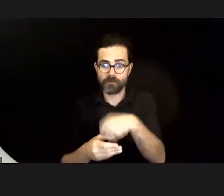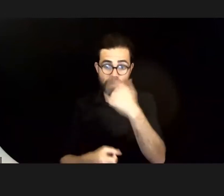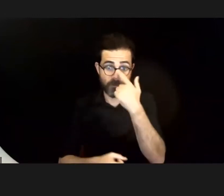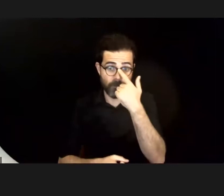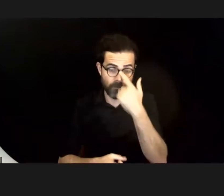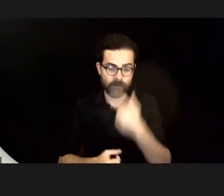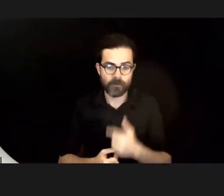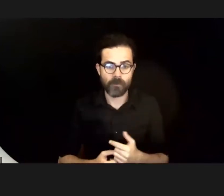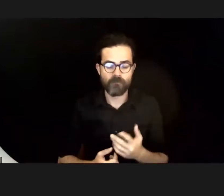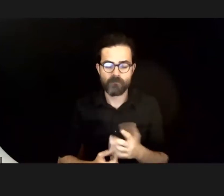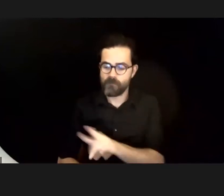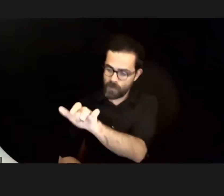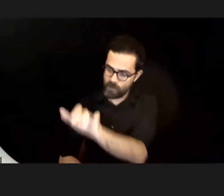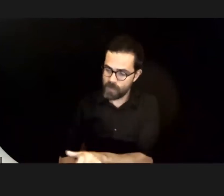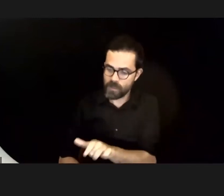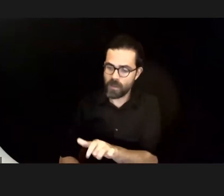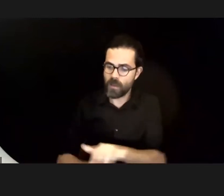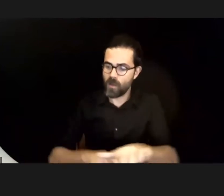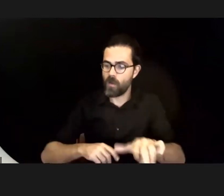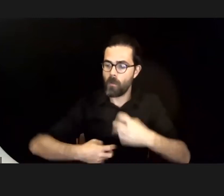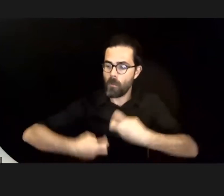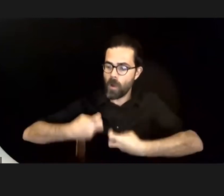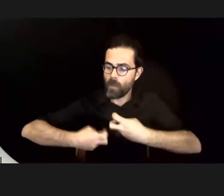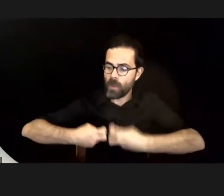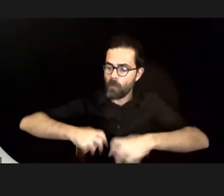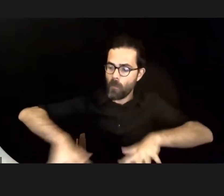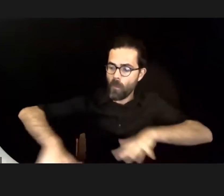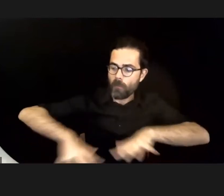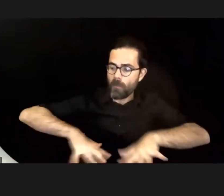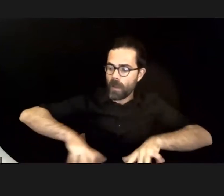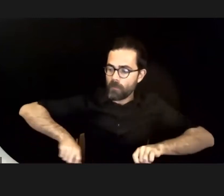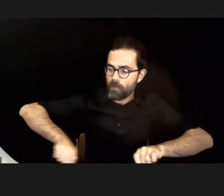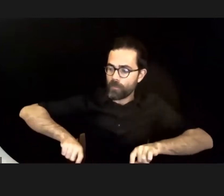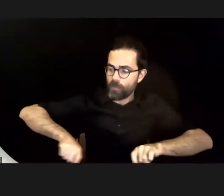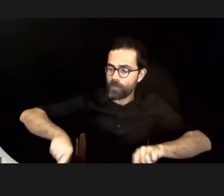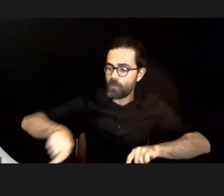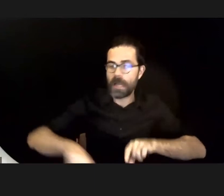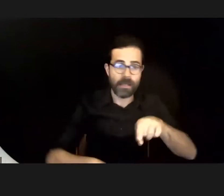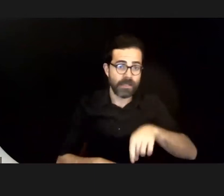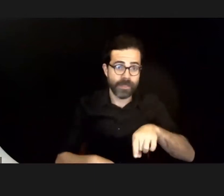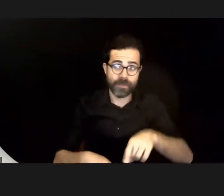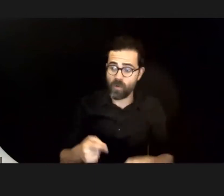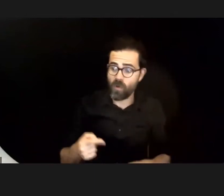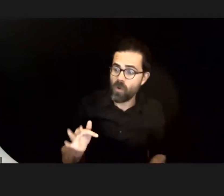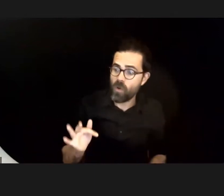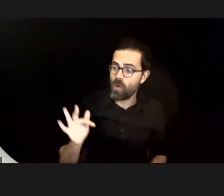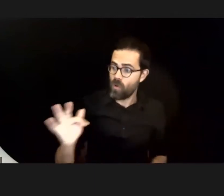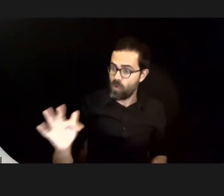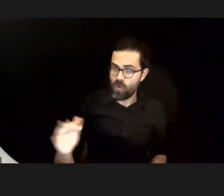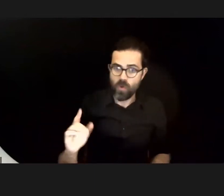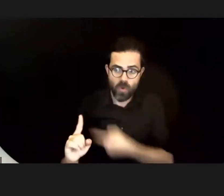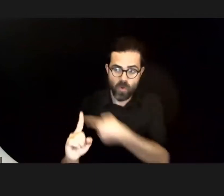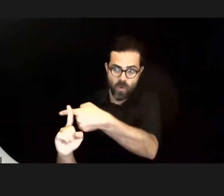mobility problem will benefit from that too. Okay, and that's the idea. The other characteristic